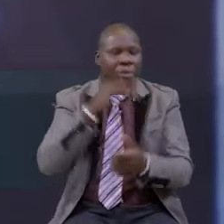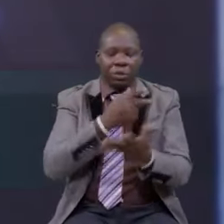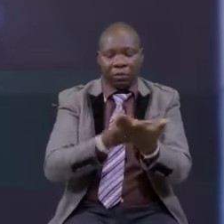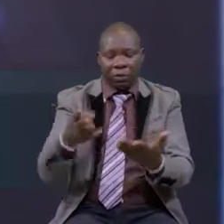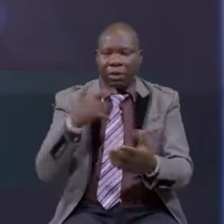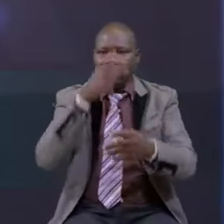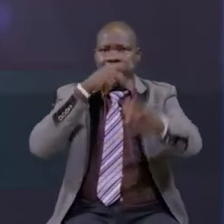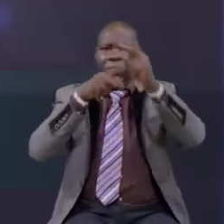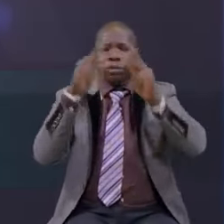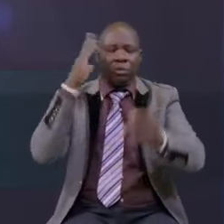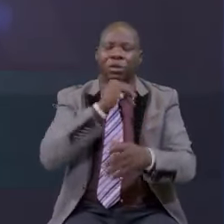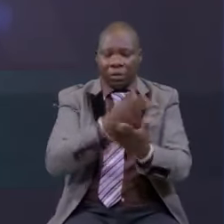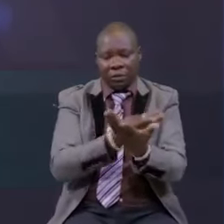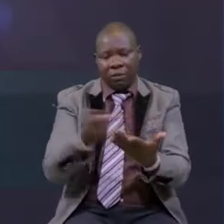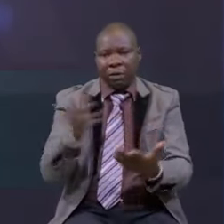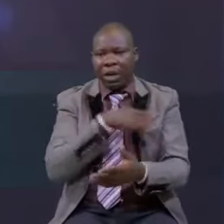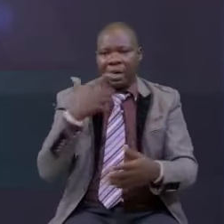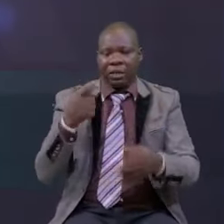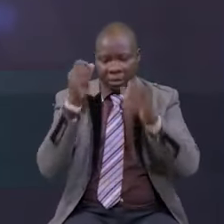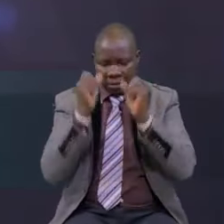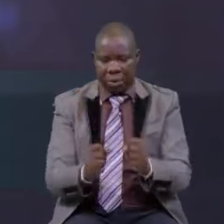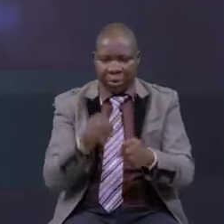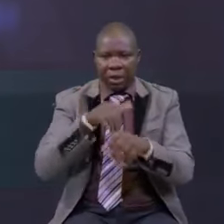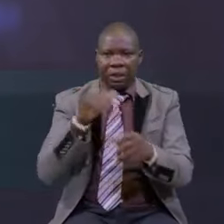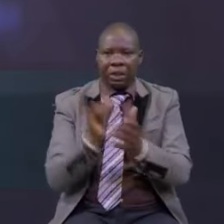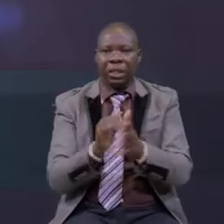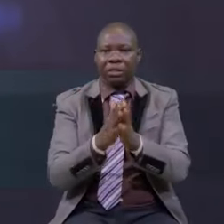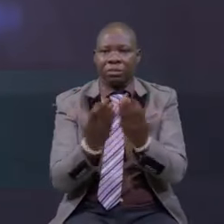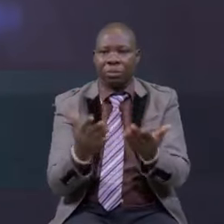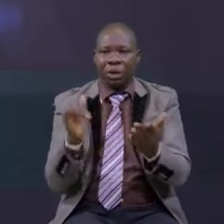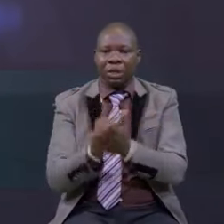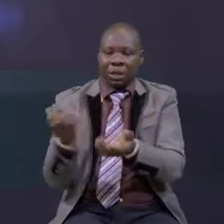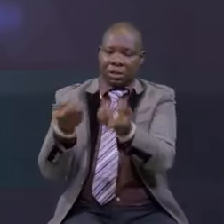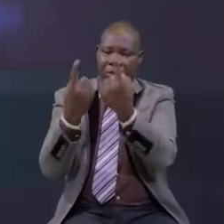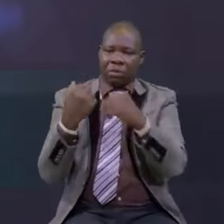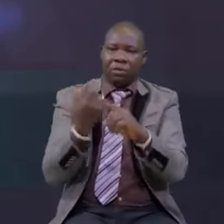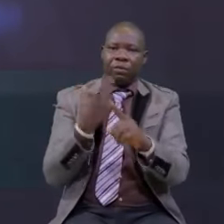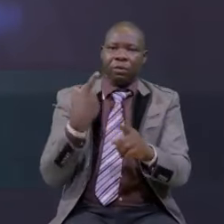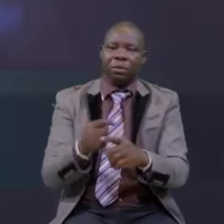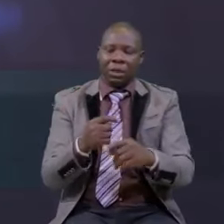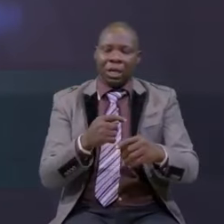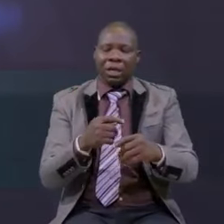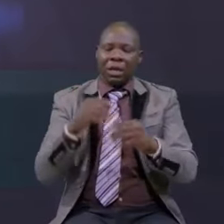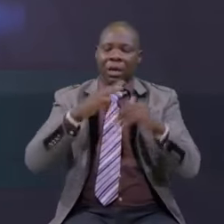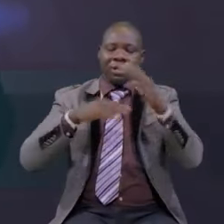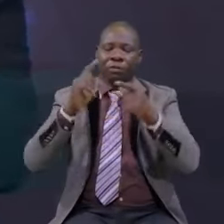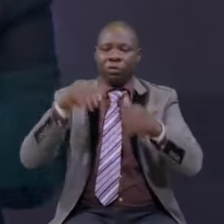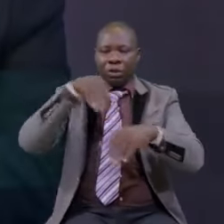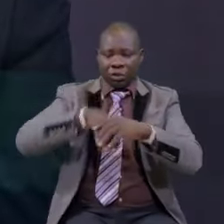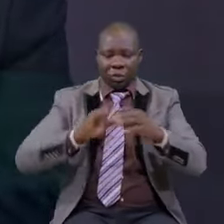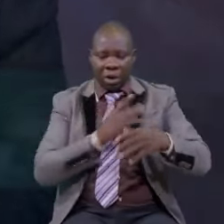prophecies will not fail. And the power in that book that comes from the book comes into our heart, it will not fail